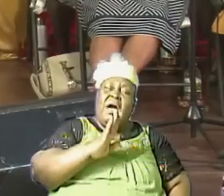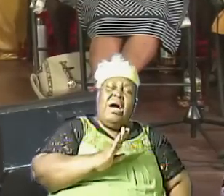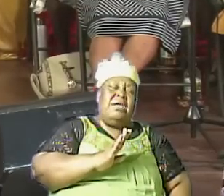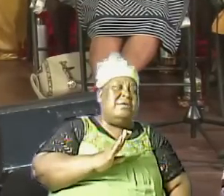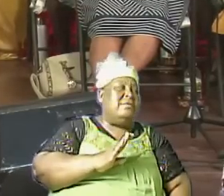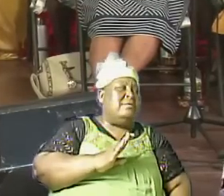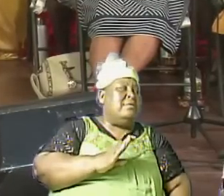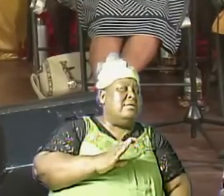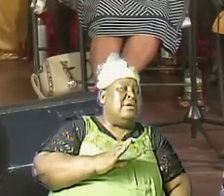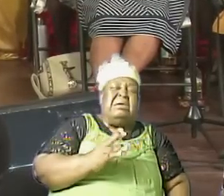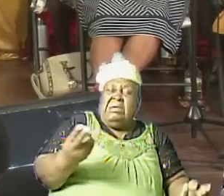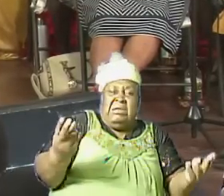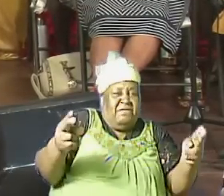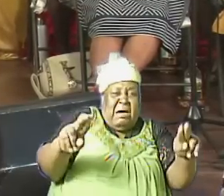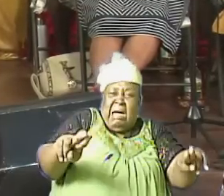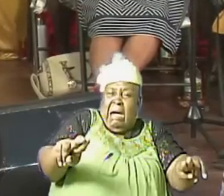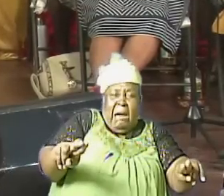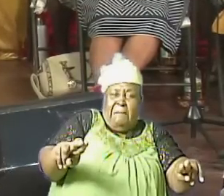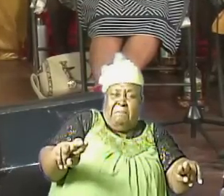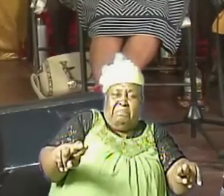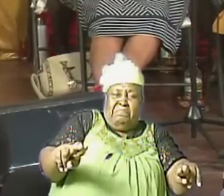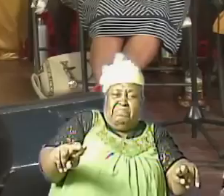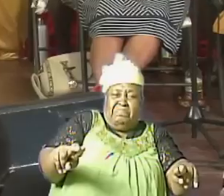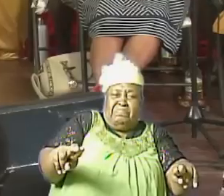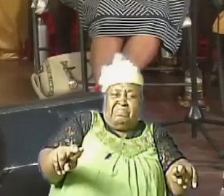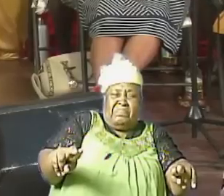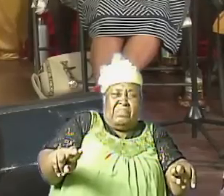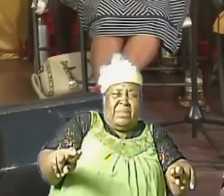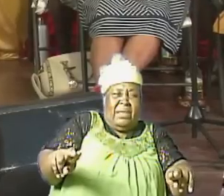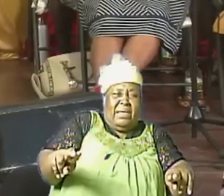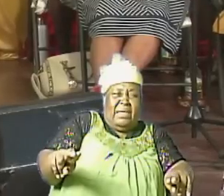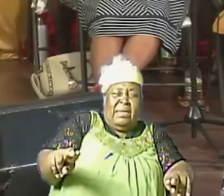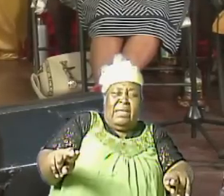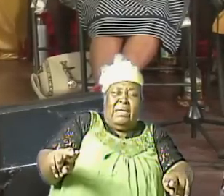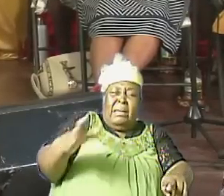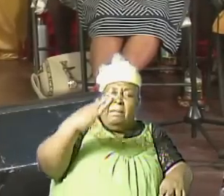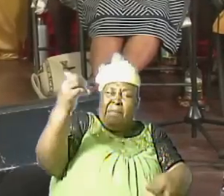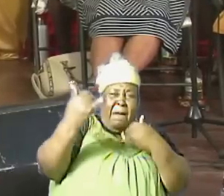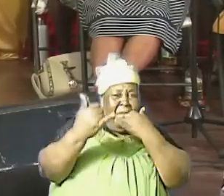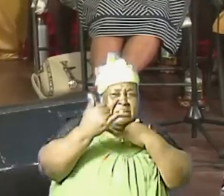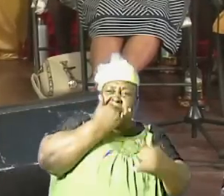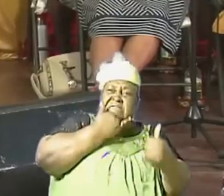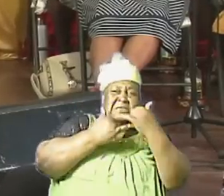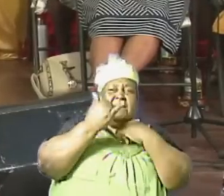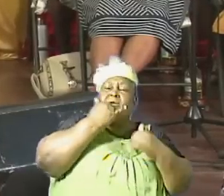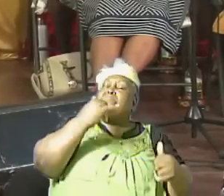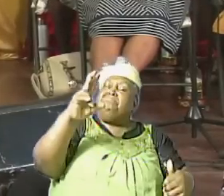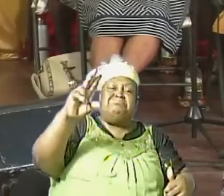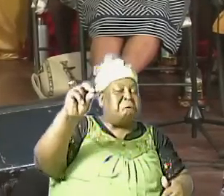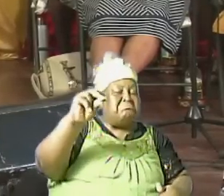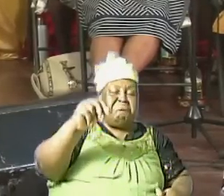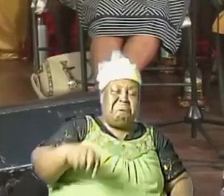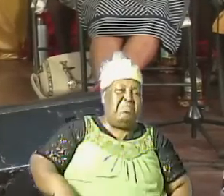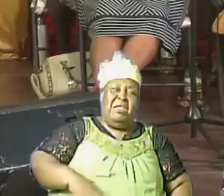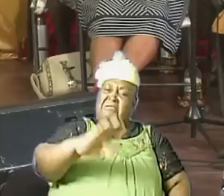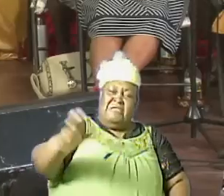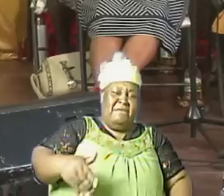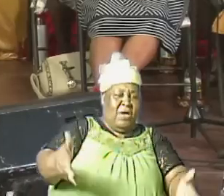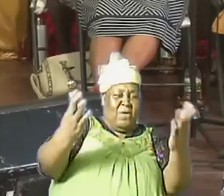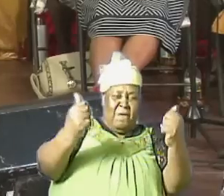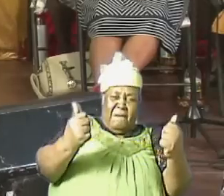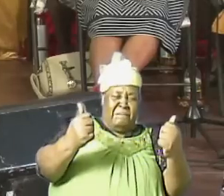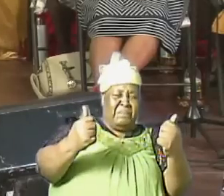God. Didn't happen by accident or coincidence. It didn't come as